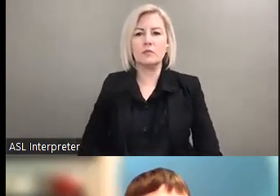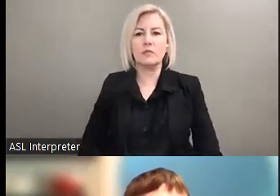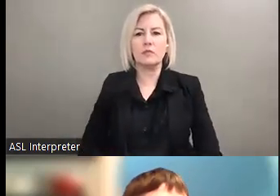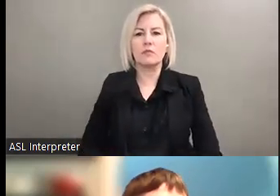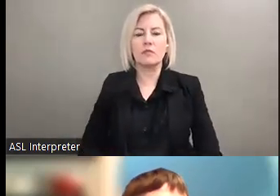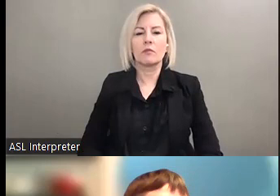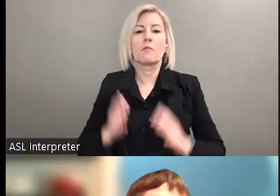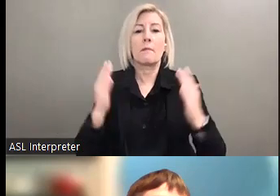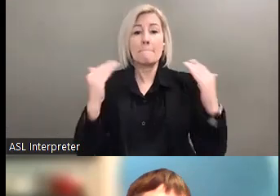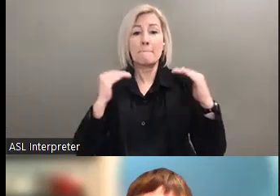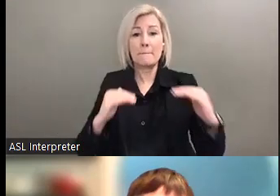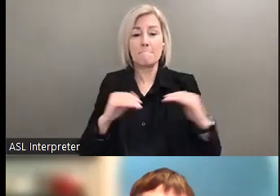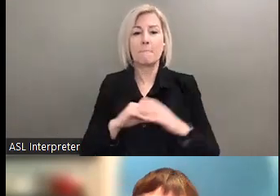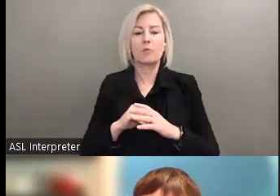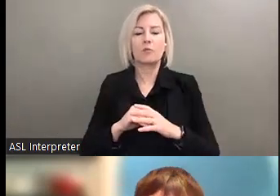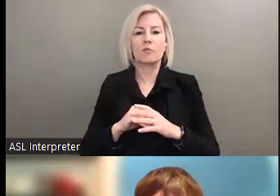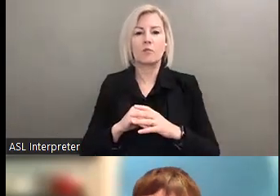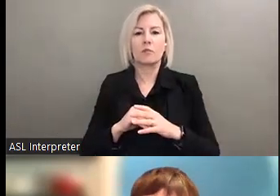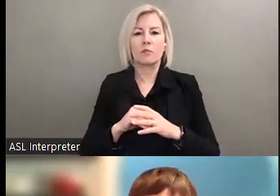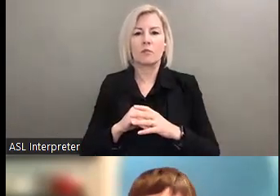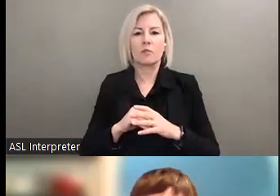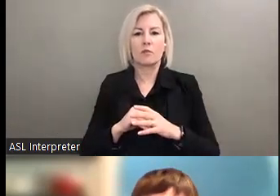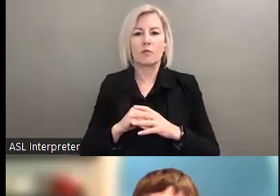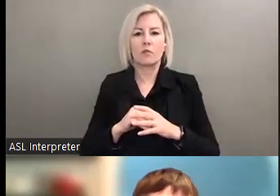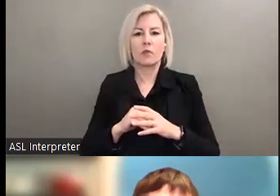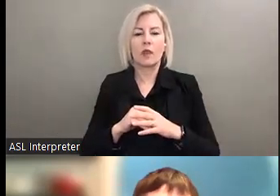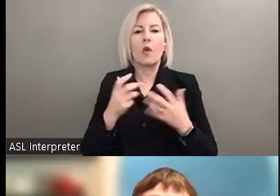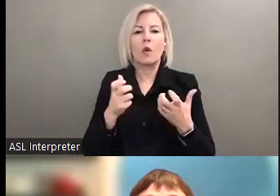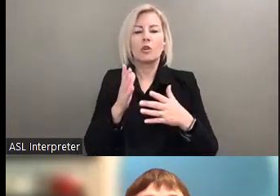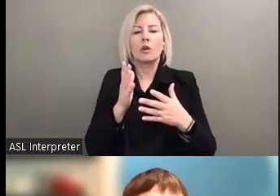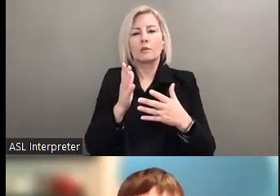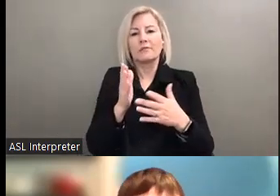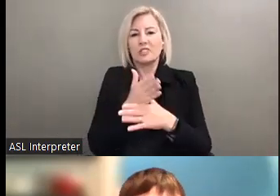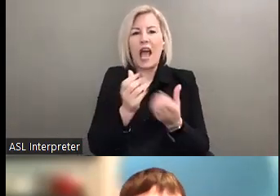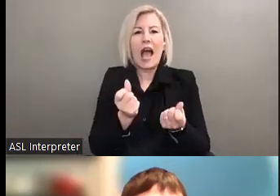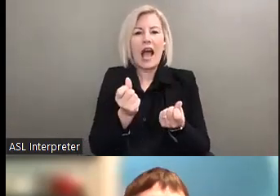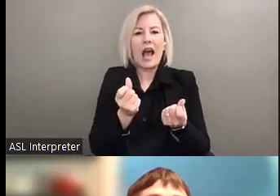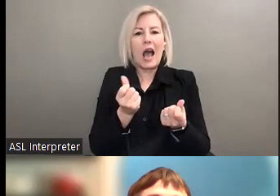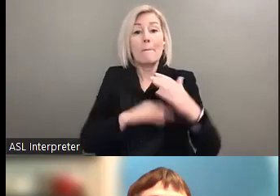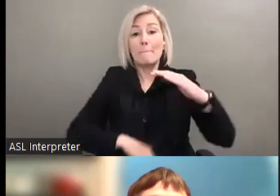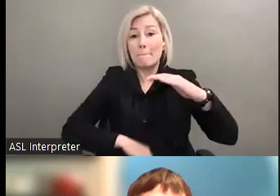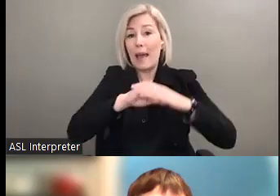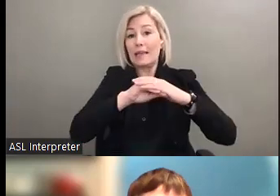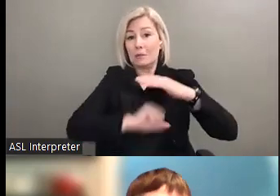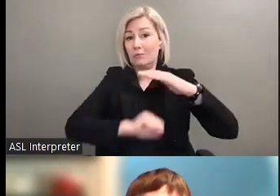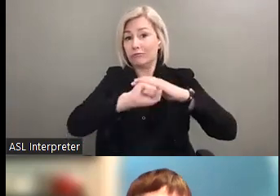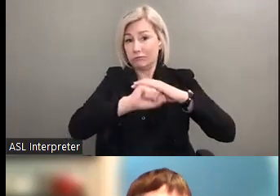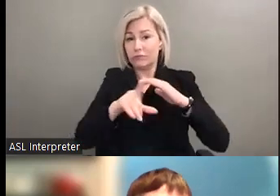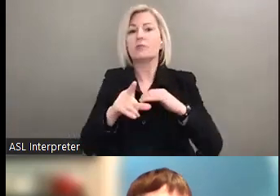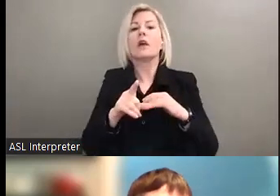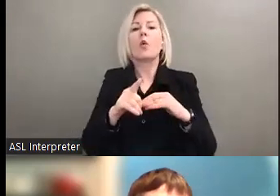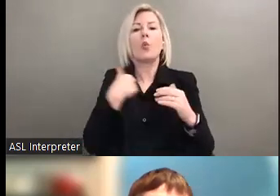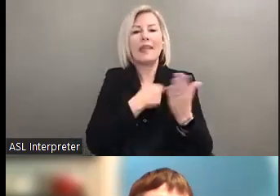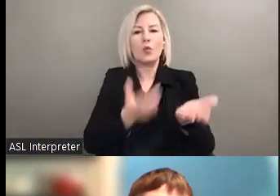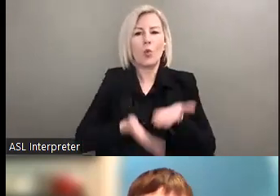Next, I want to share a recommended number of presenting partners in terms of maximum. MidAtlantic Arts recommends